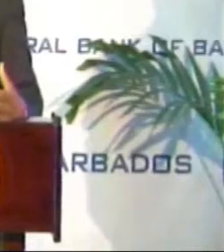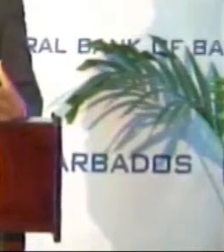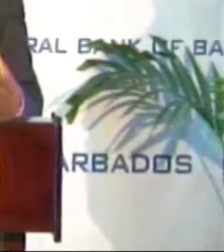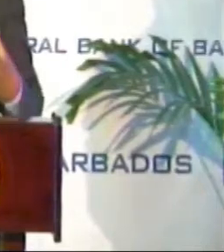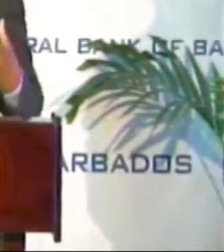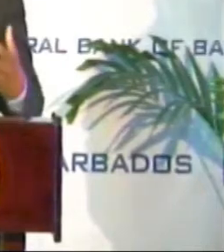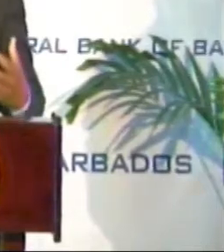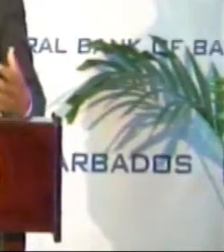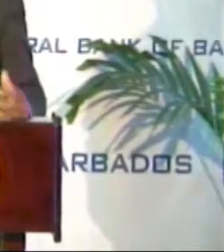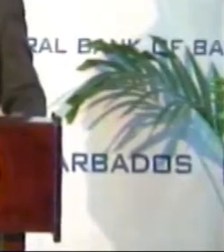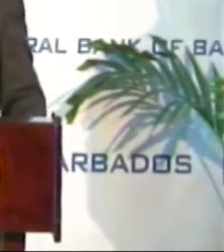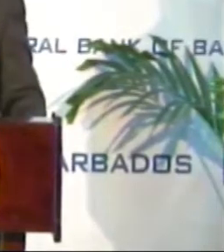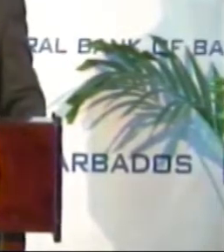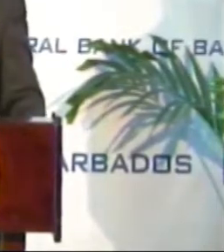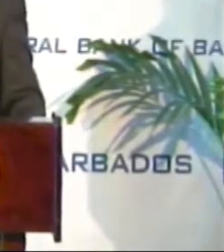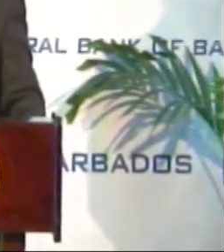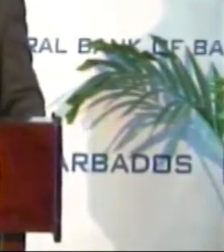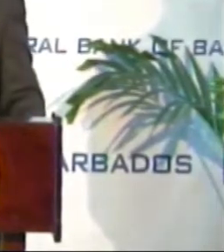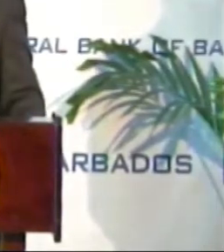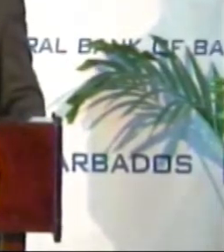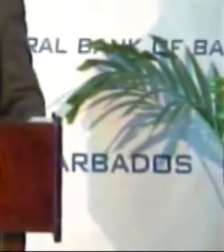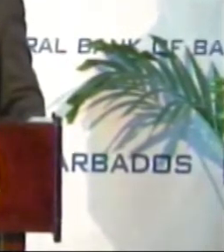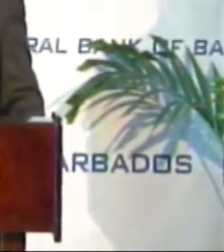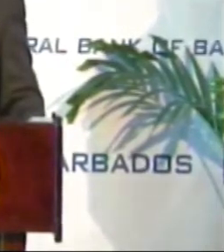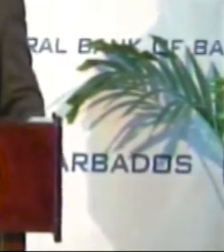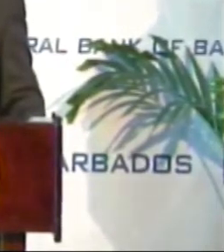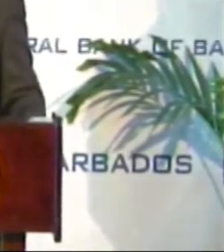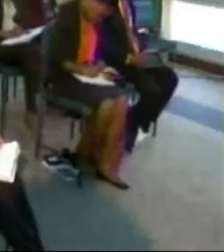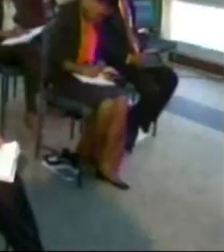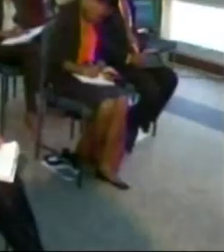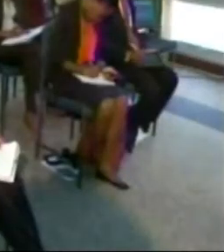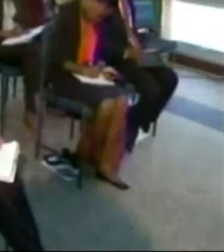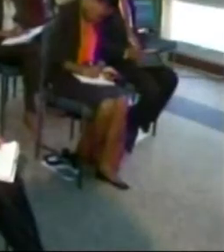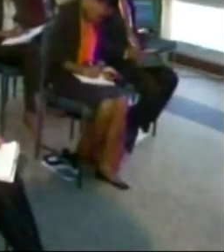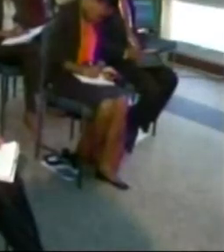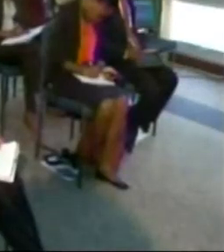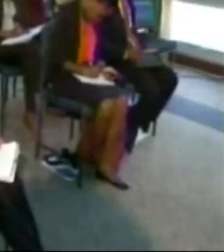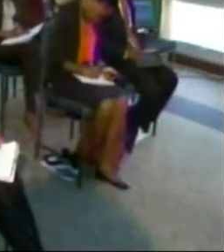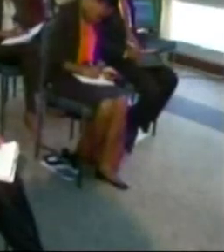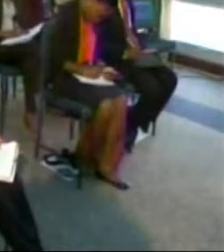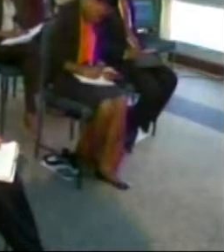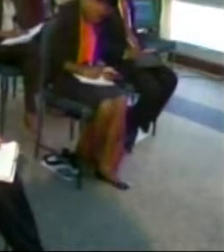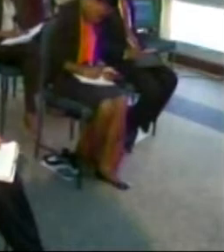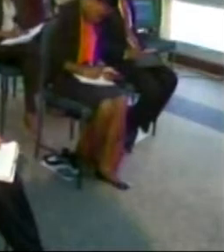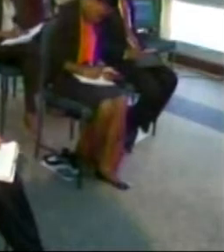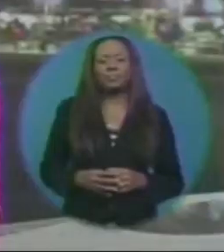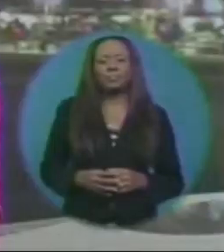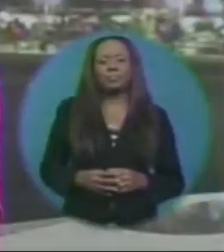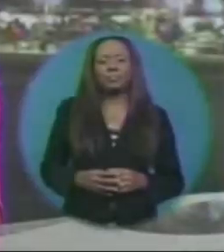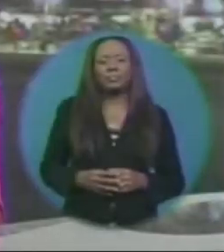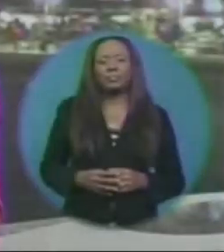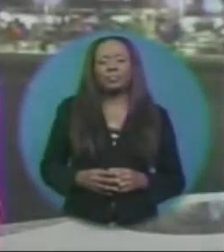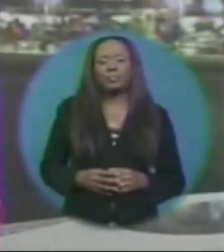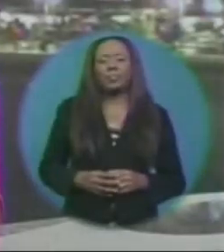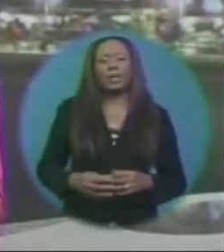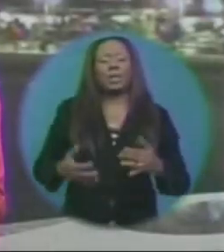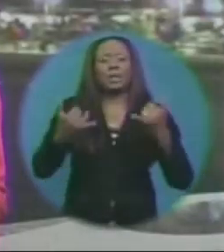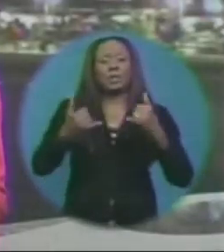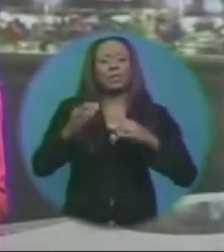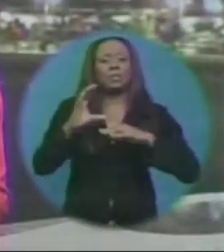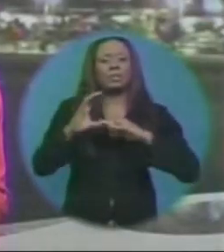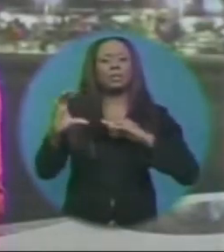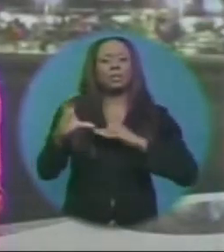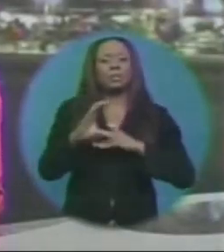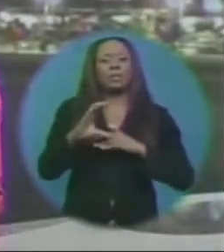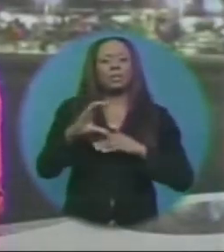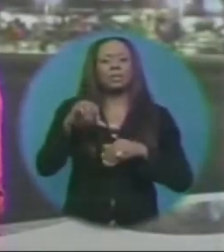on economic policy, debt, and financial sector issues. Ryan Broom for the Business Report. Thanks, Ryan. Well,